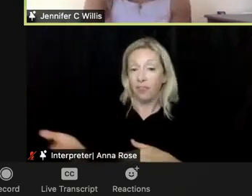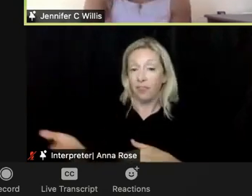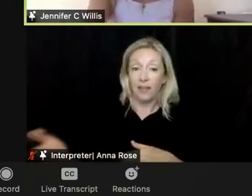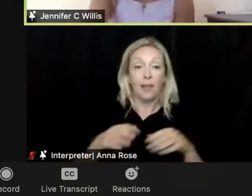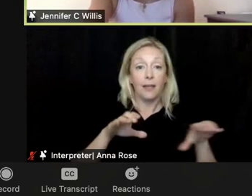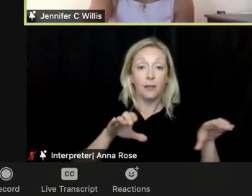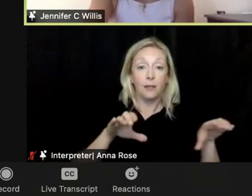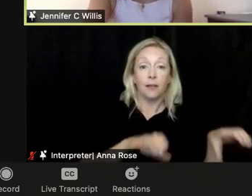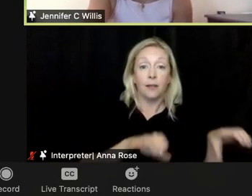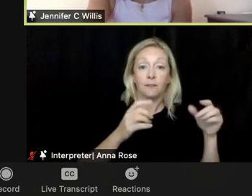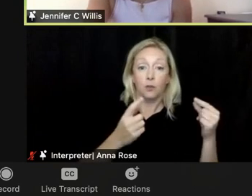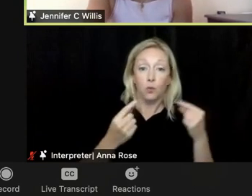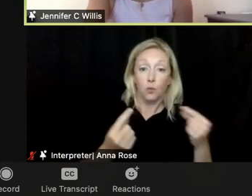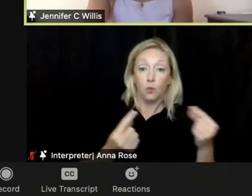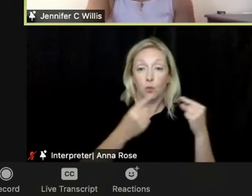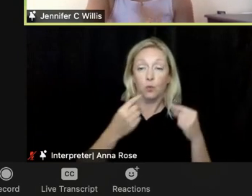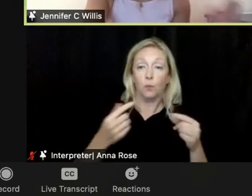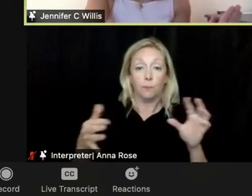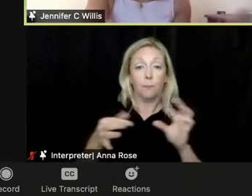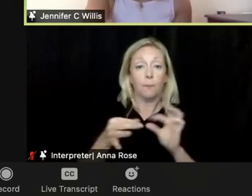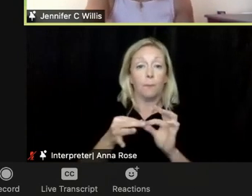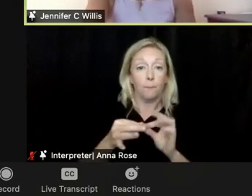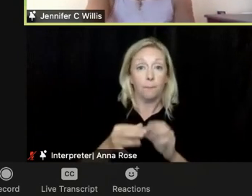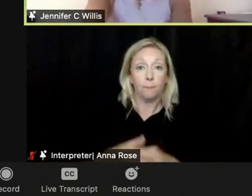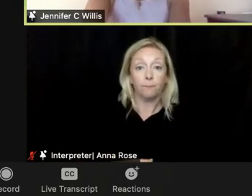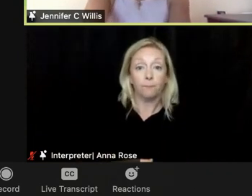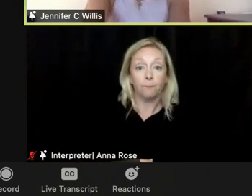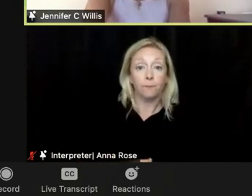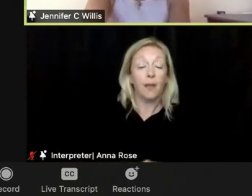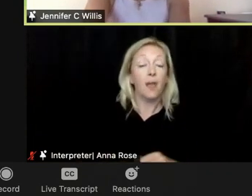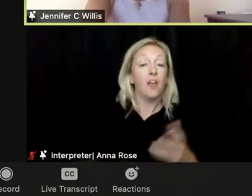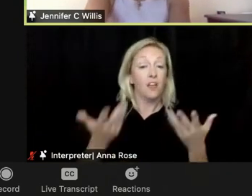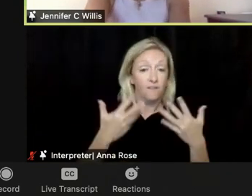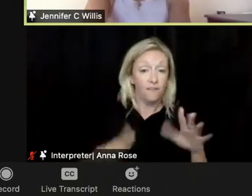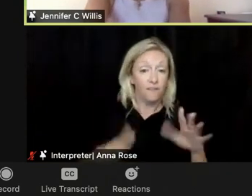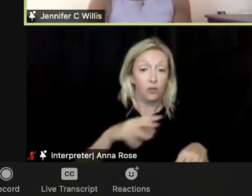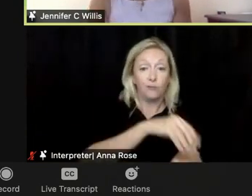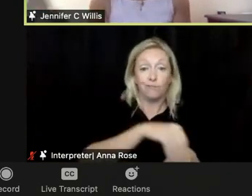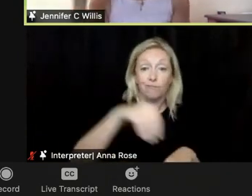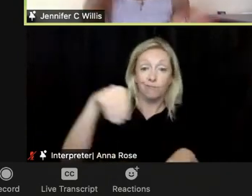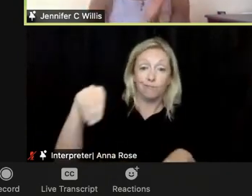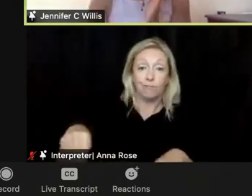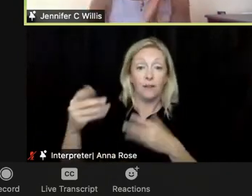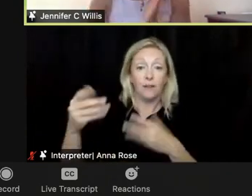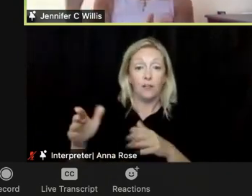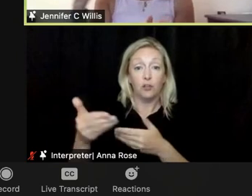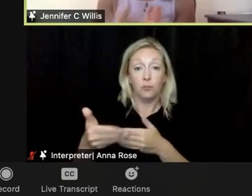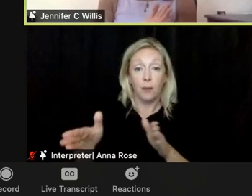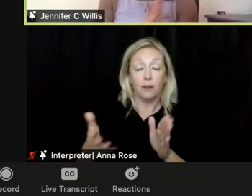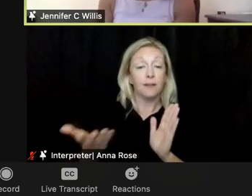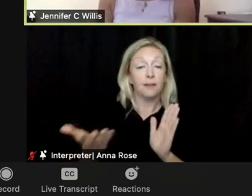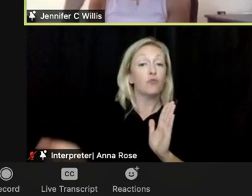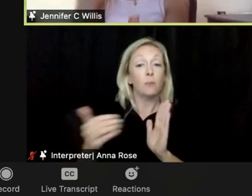activity that it refers to. And then when it's done, we put it in a finished box and we repeat.